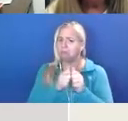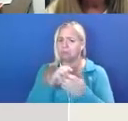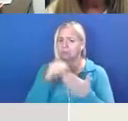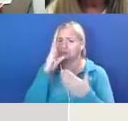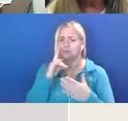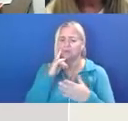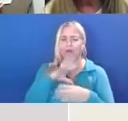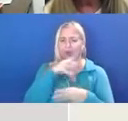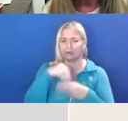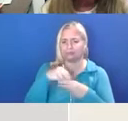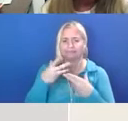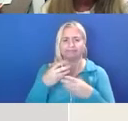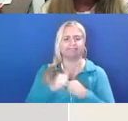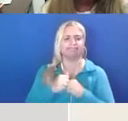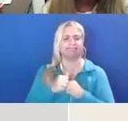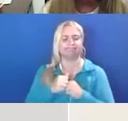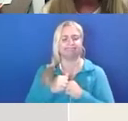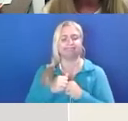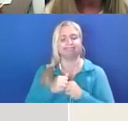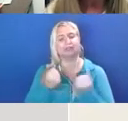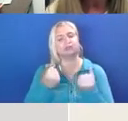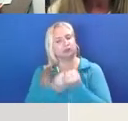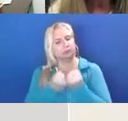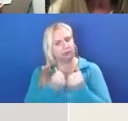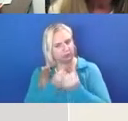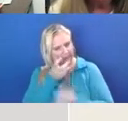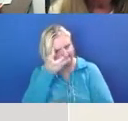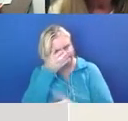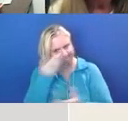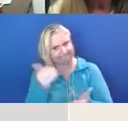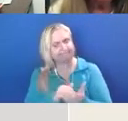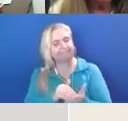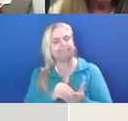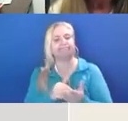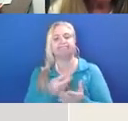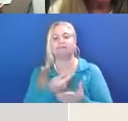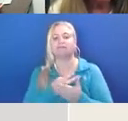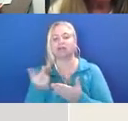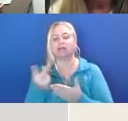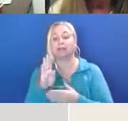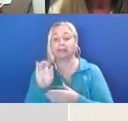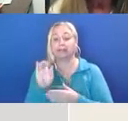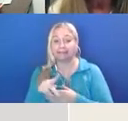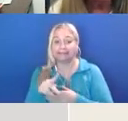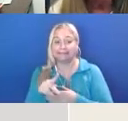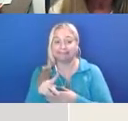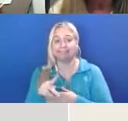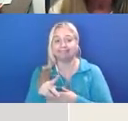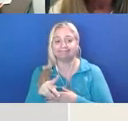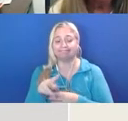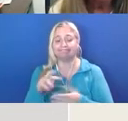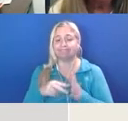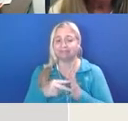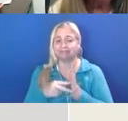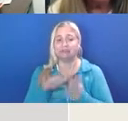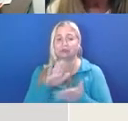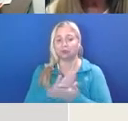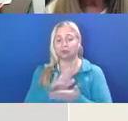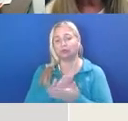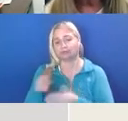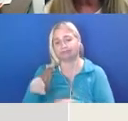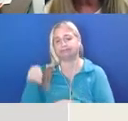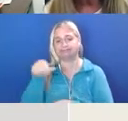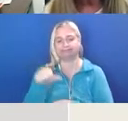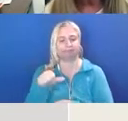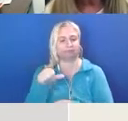for the parent. The failure to include a BIP was going to cost them in terms of reimbursement. Susan,